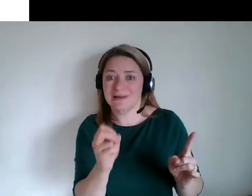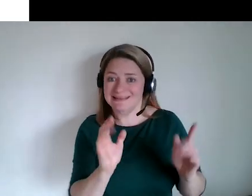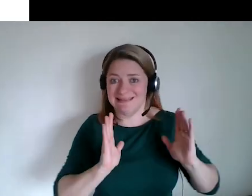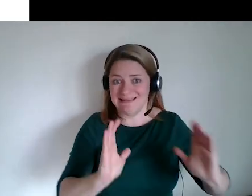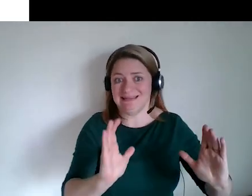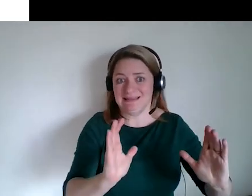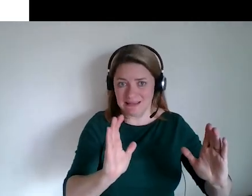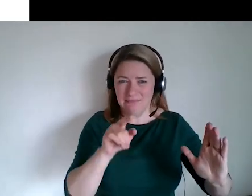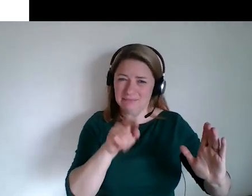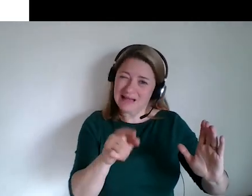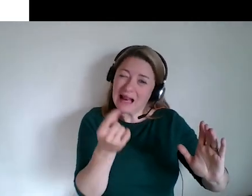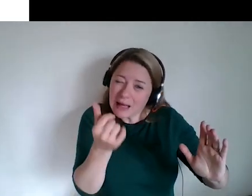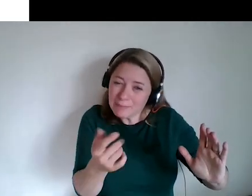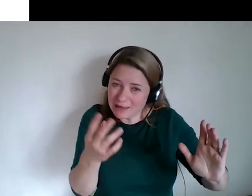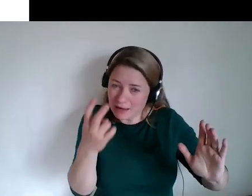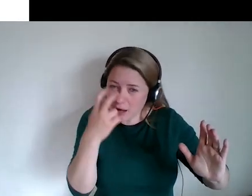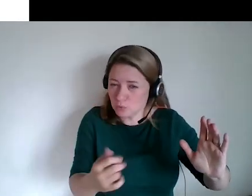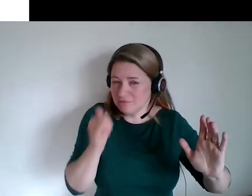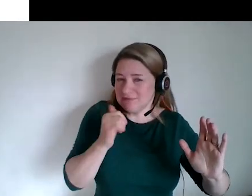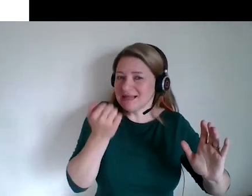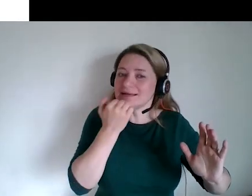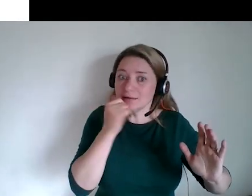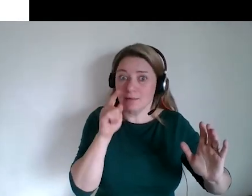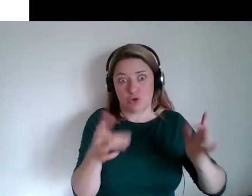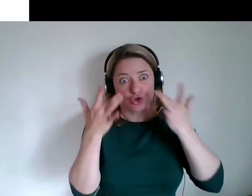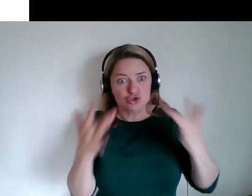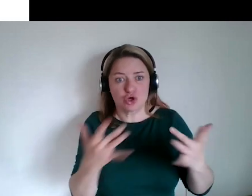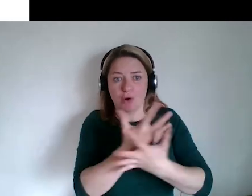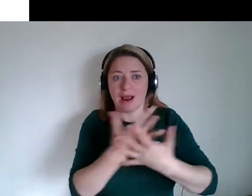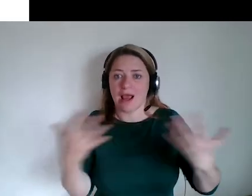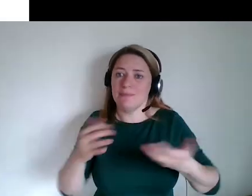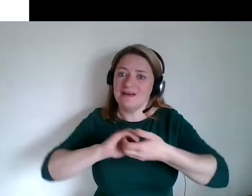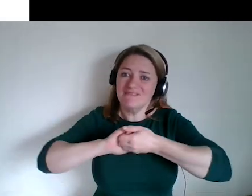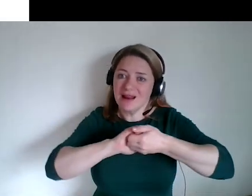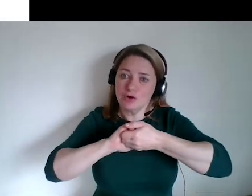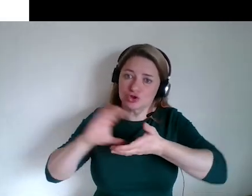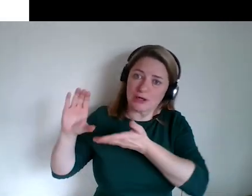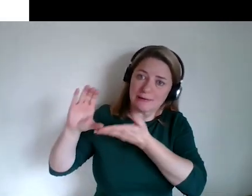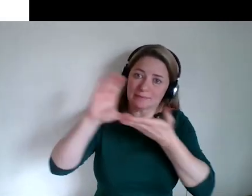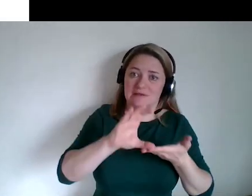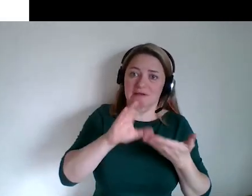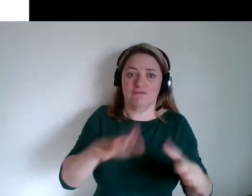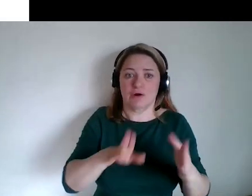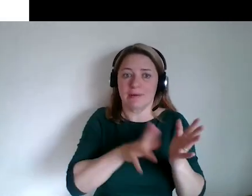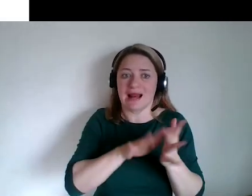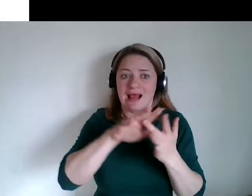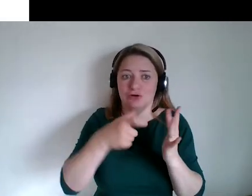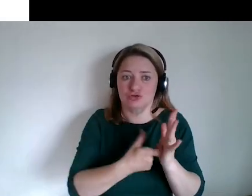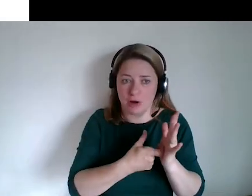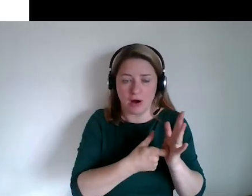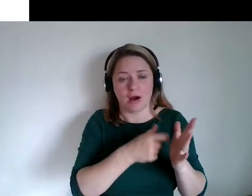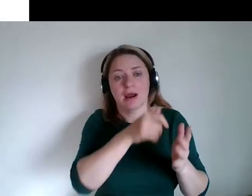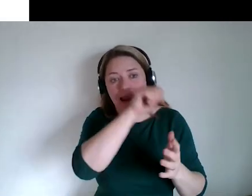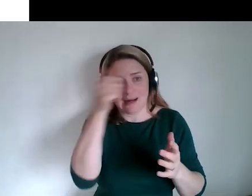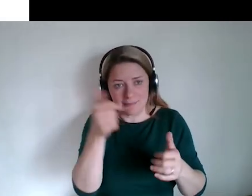being worked on by NIHR. So these are a little bit out of date. And they show fellowships funded by NIHR Academy, other